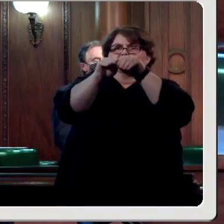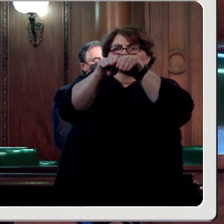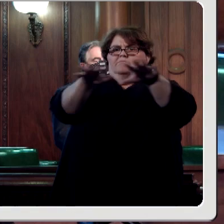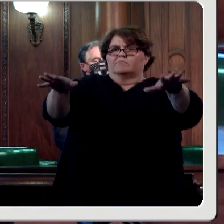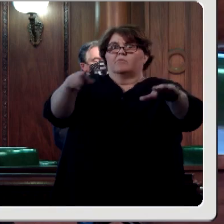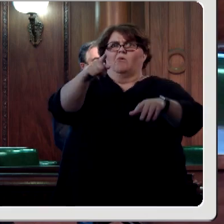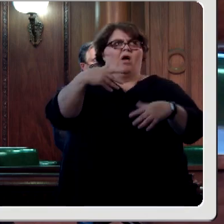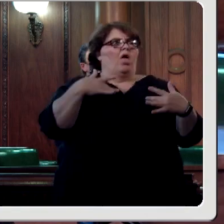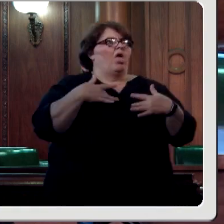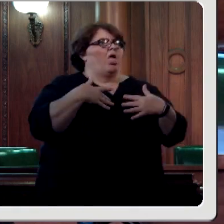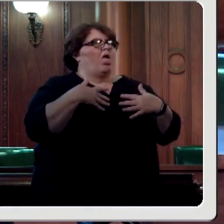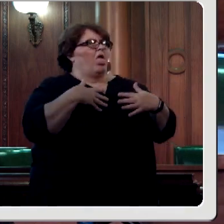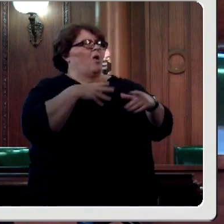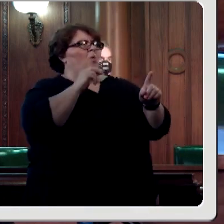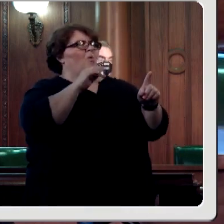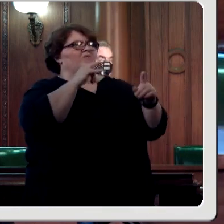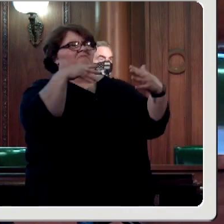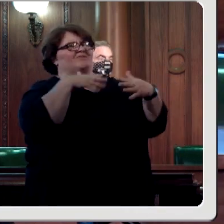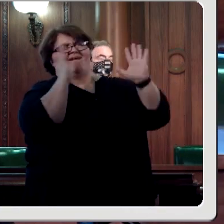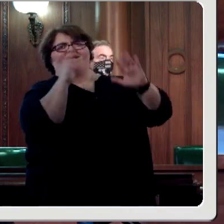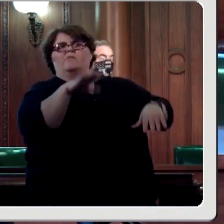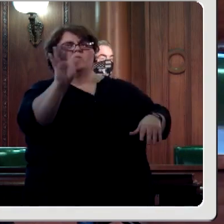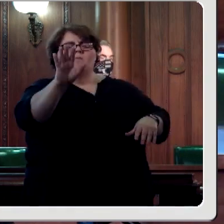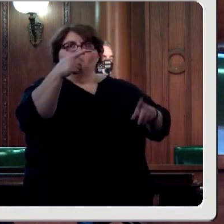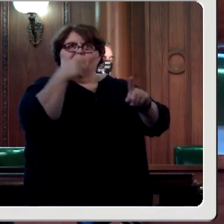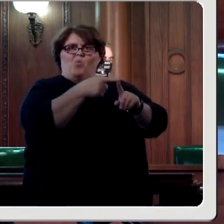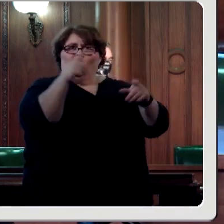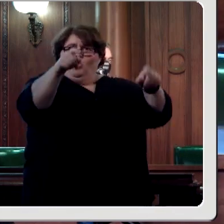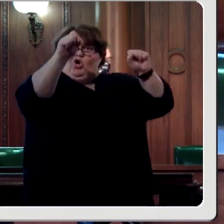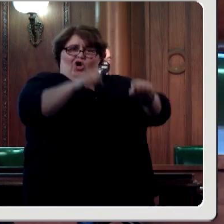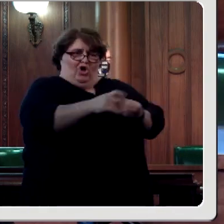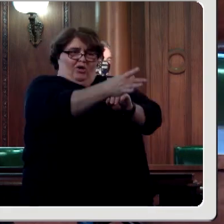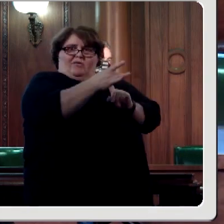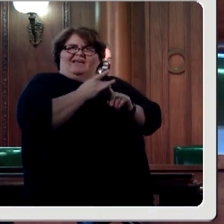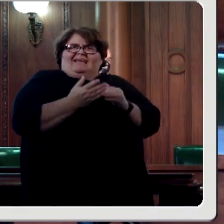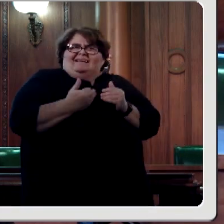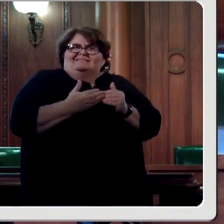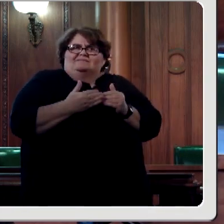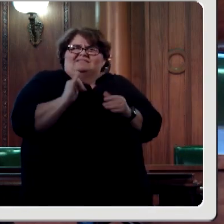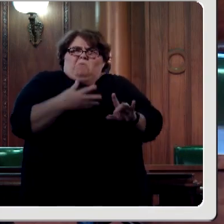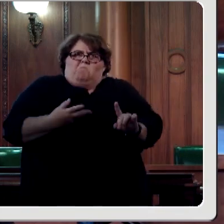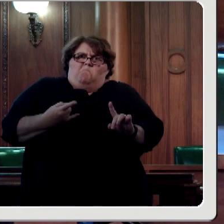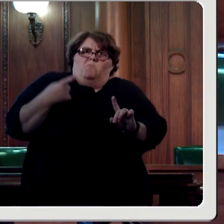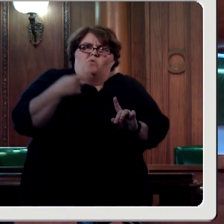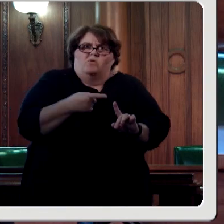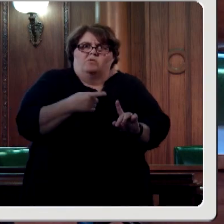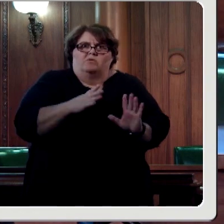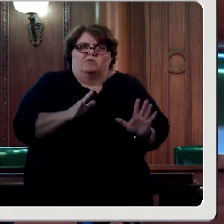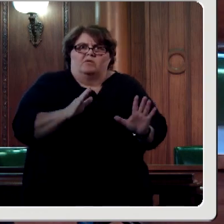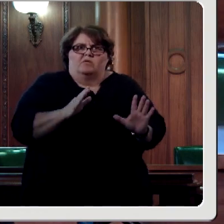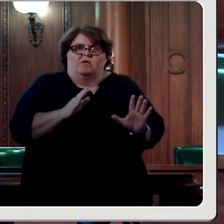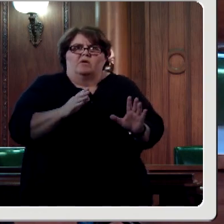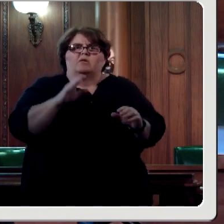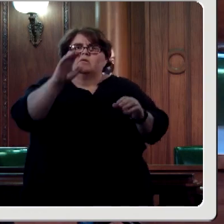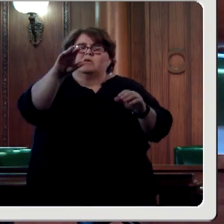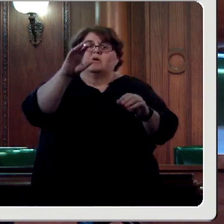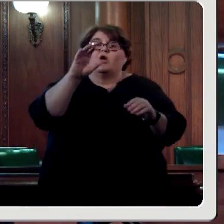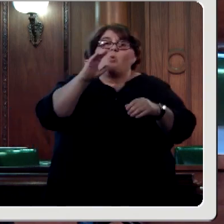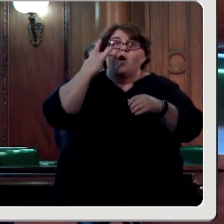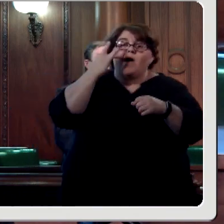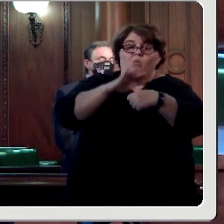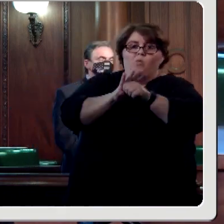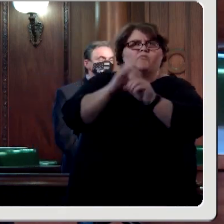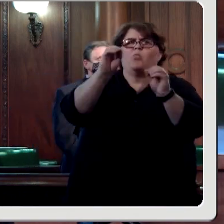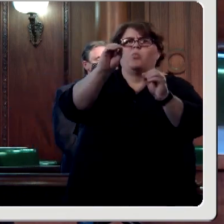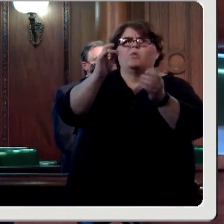other. This is also to recognize that there is not a magical, quote, cure for COVID. It